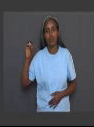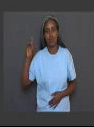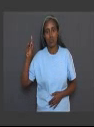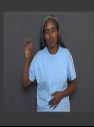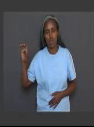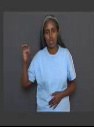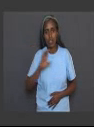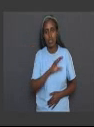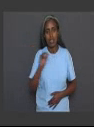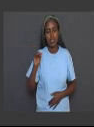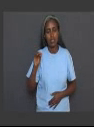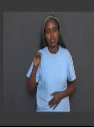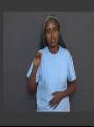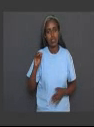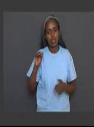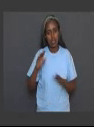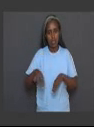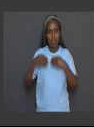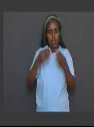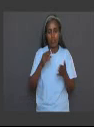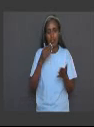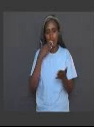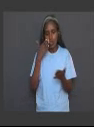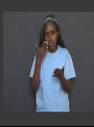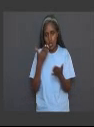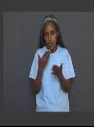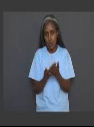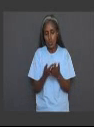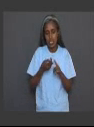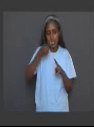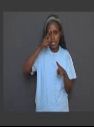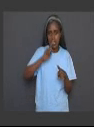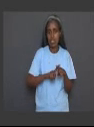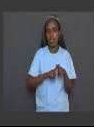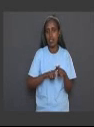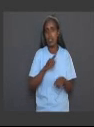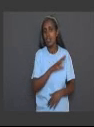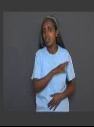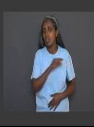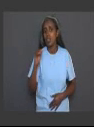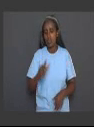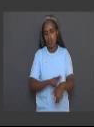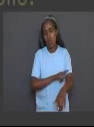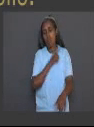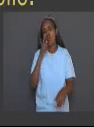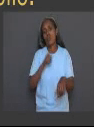hope that the stock will give a good rate of return in the long term.